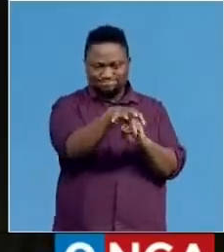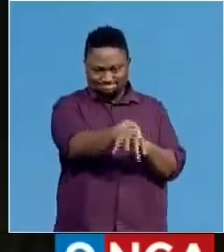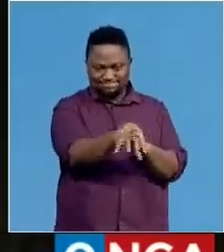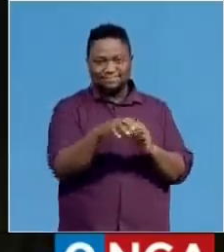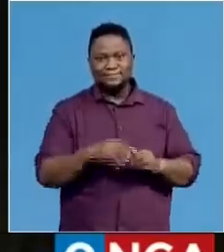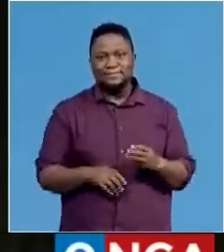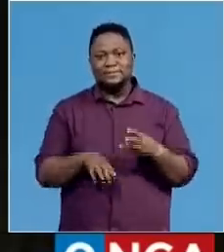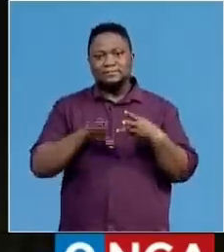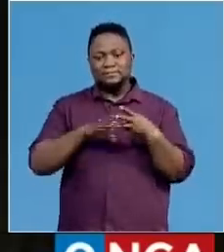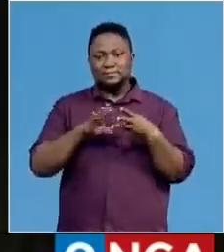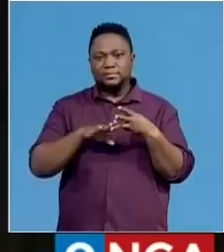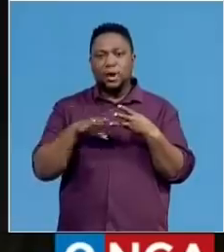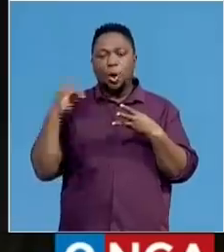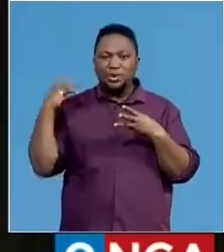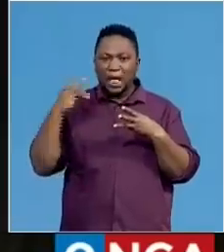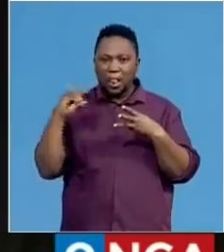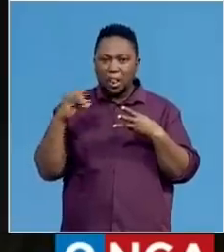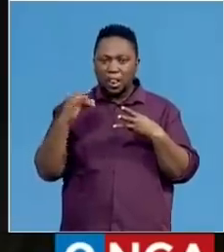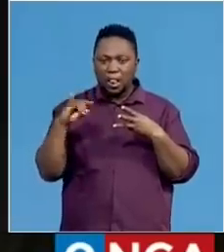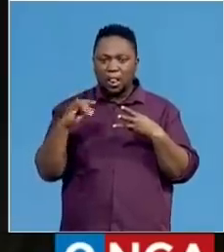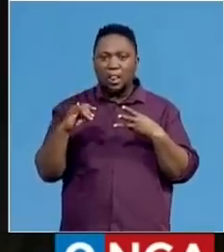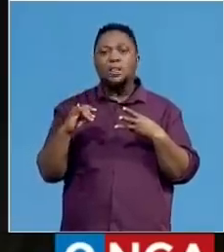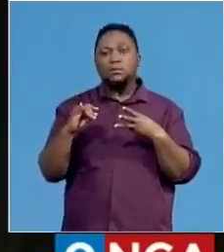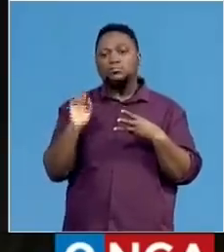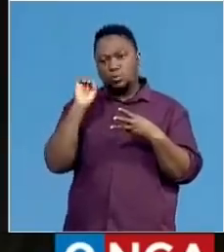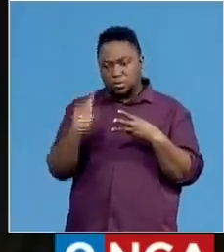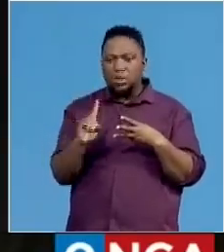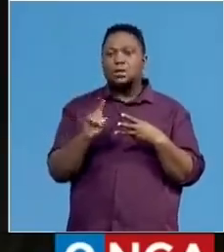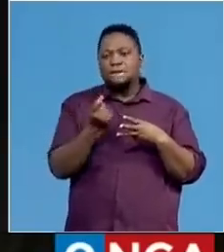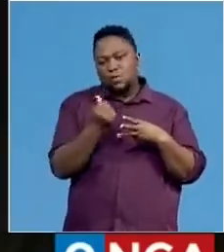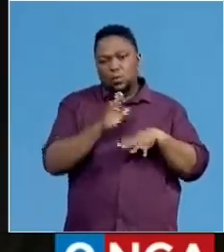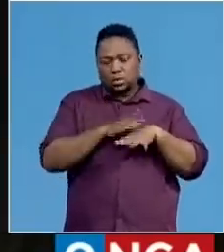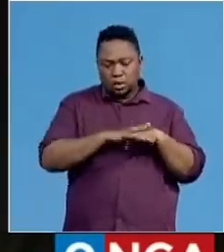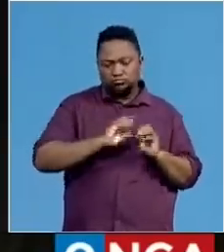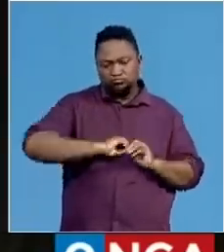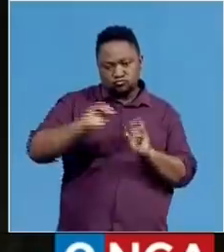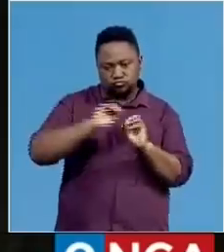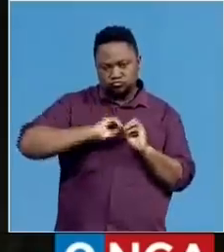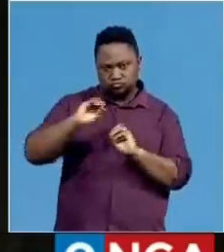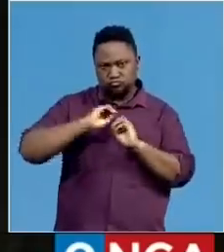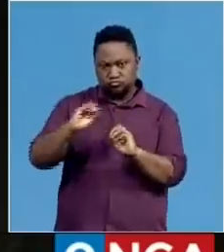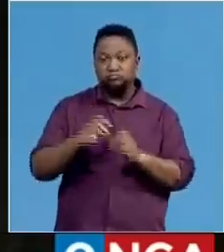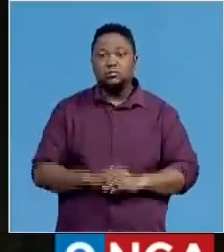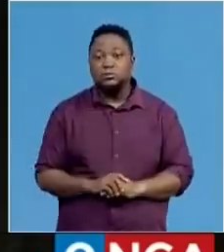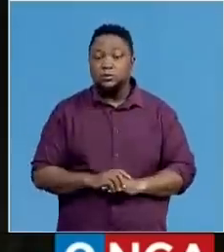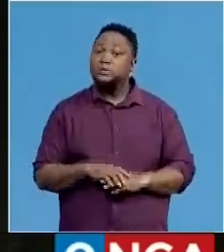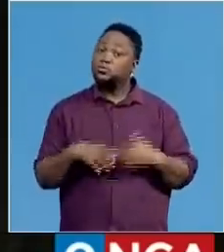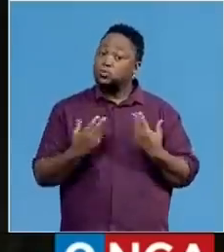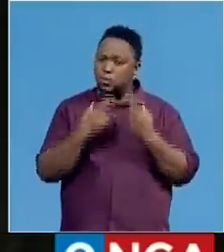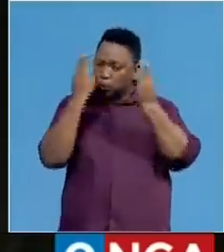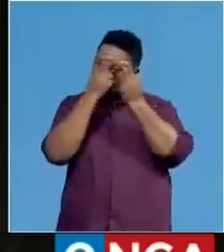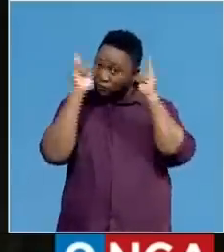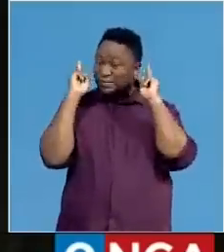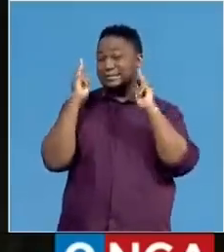understand that a hotel group in the city has offered to accommodate some of the students this evening. And the university a short while